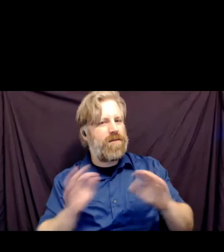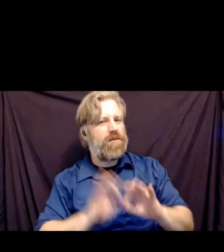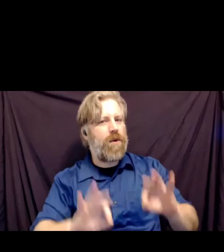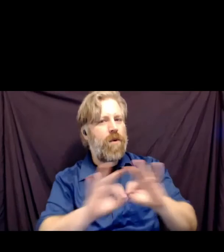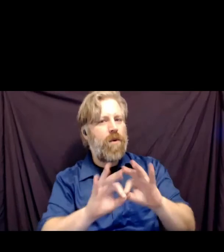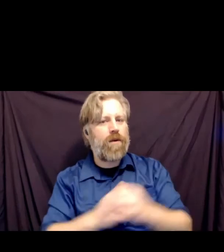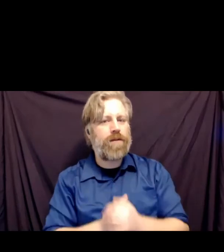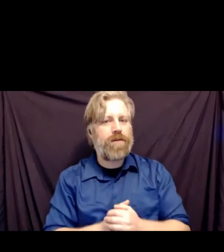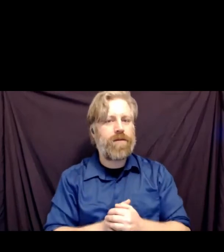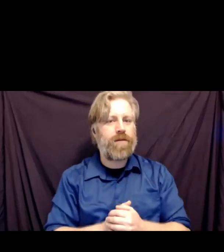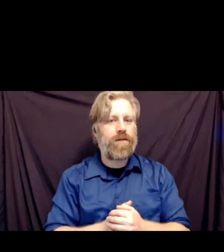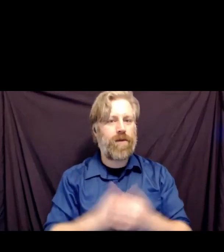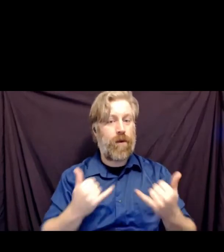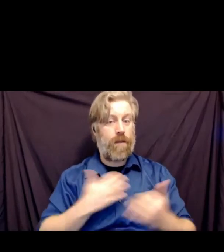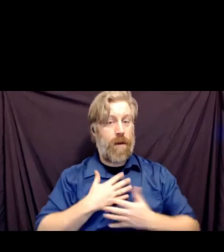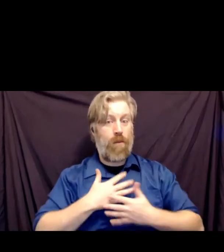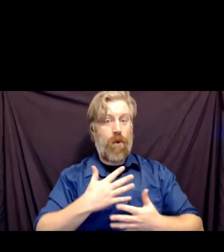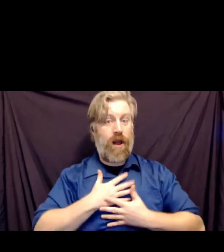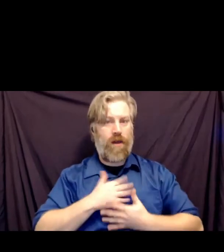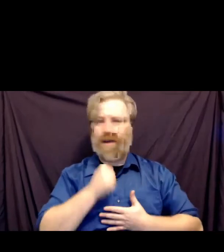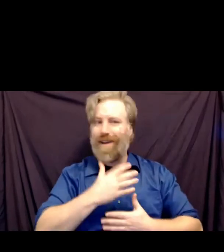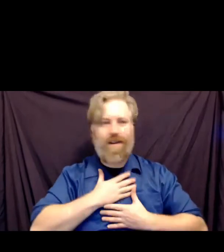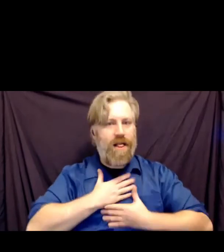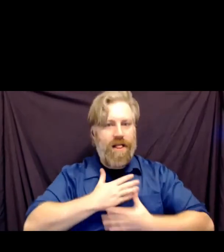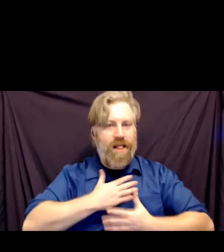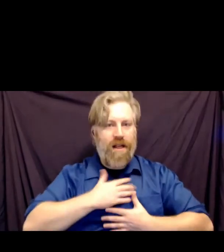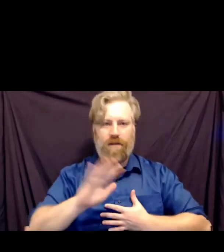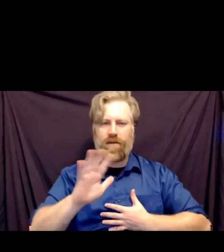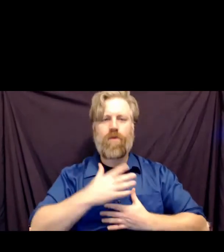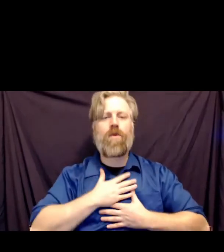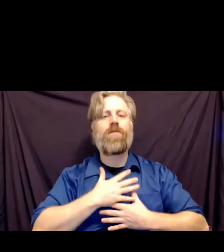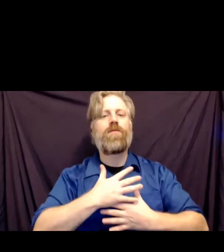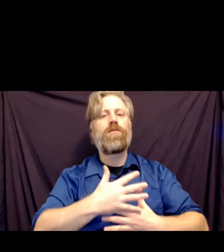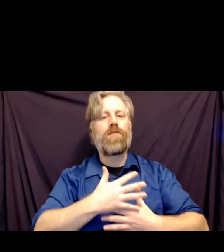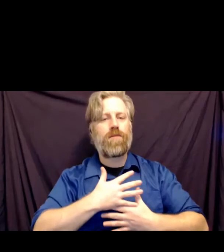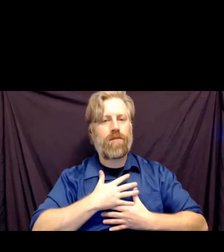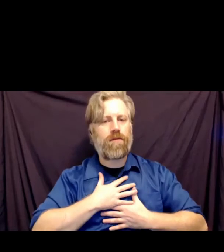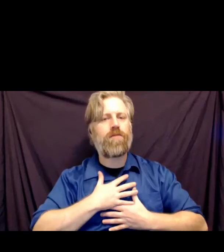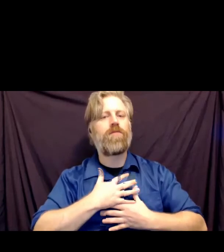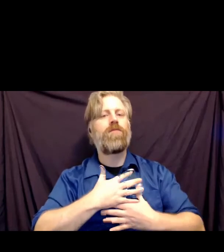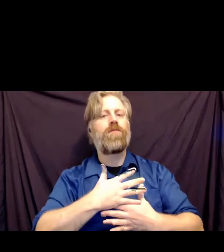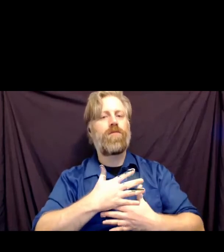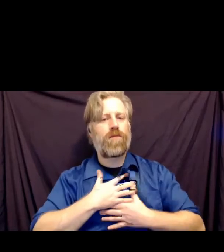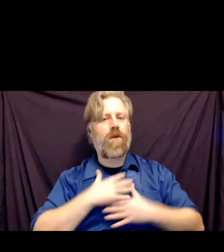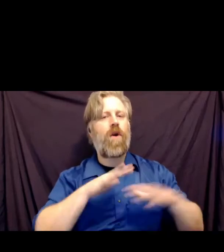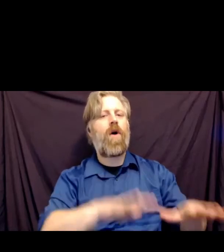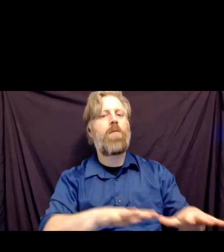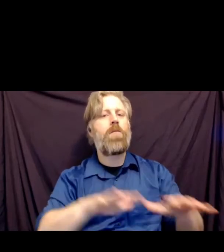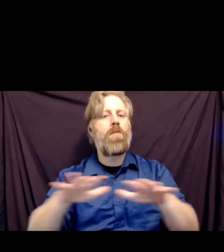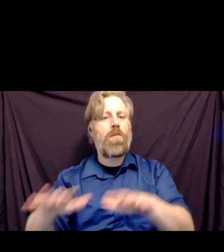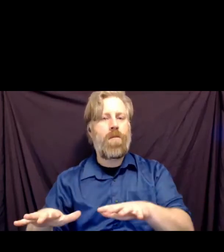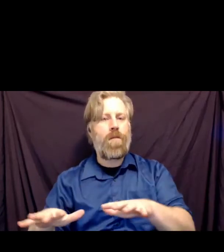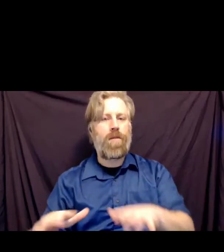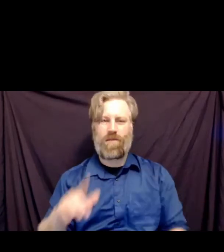So I'm just slowing down the breathing. Now this very simple exercise looks like it's not very much at all,